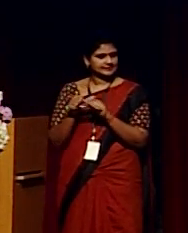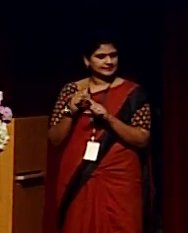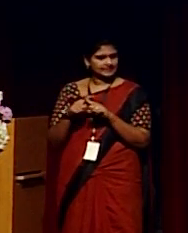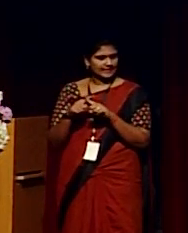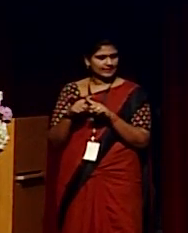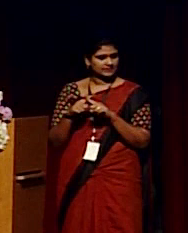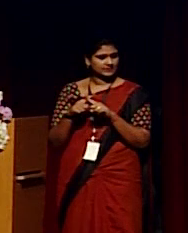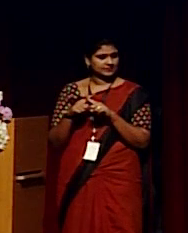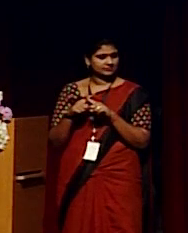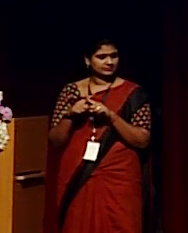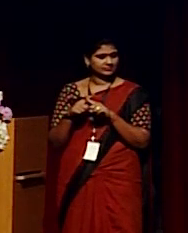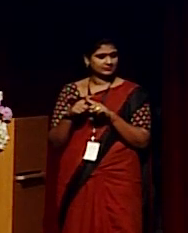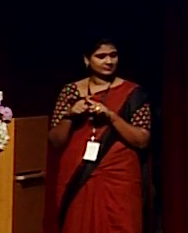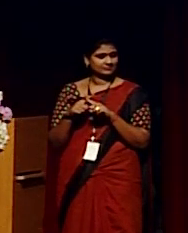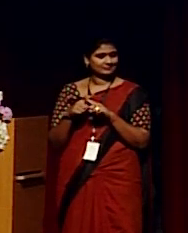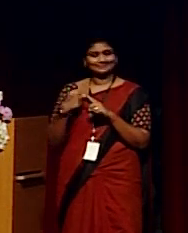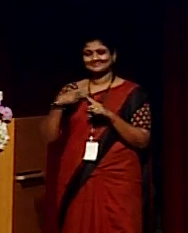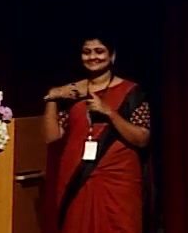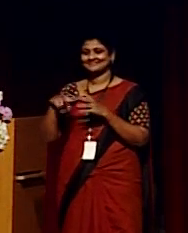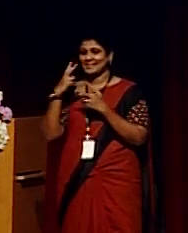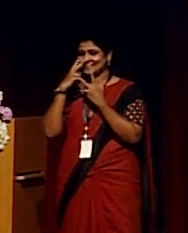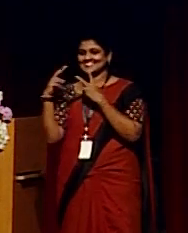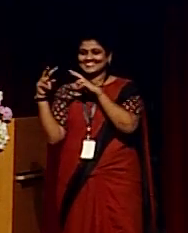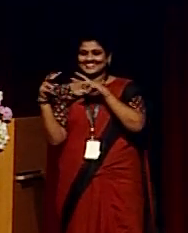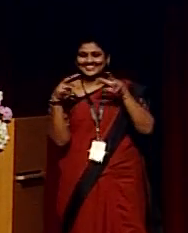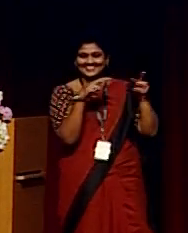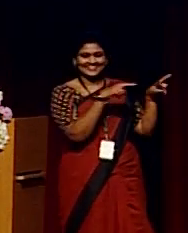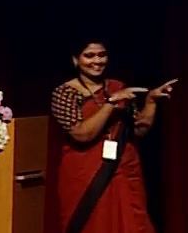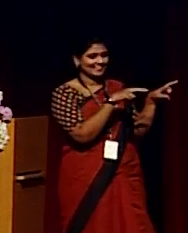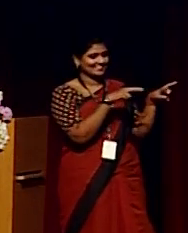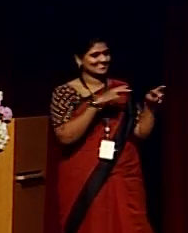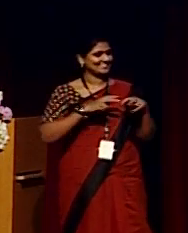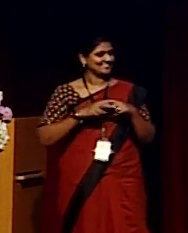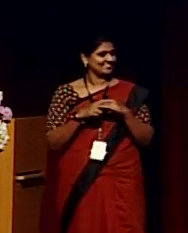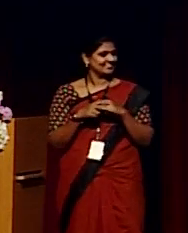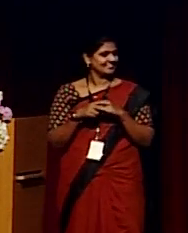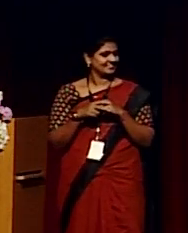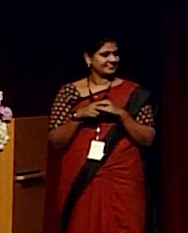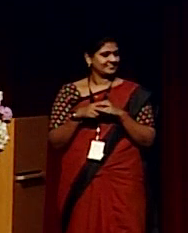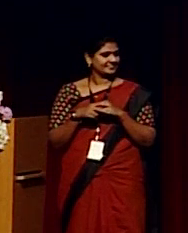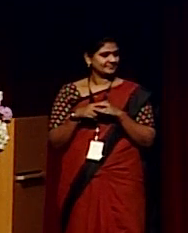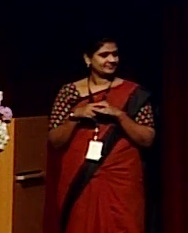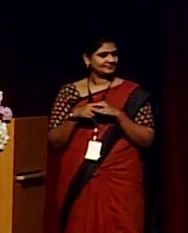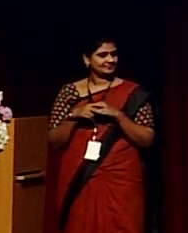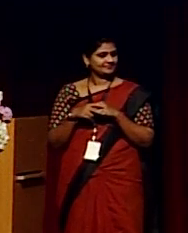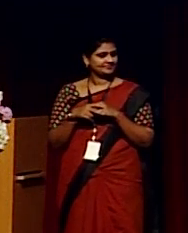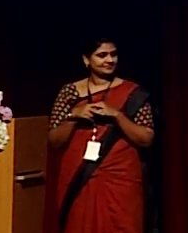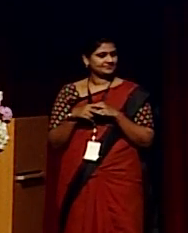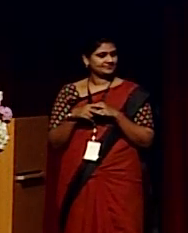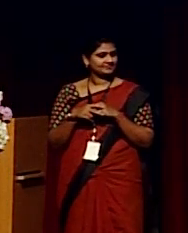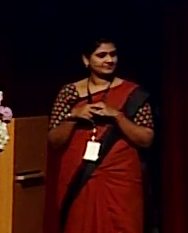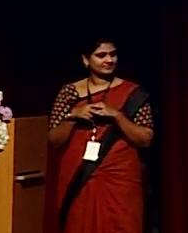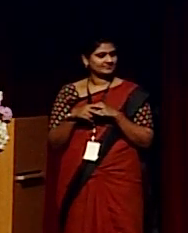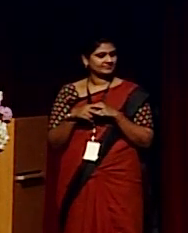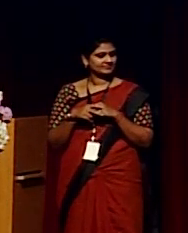in LaTeX, as is normally the case in most web pages, or in MathML or in ASCII Math. ASCII Math is a